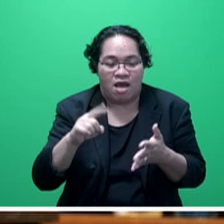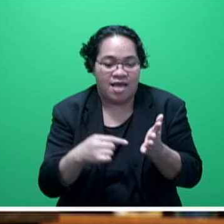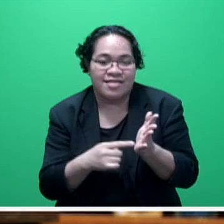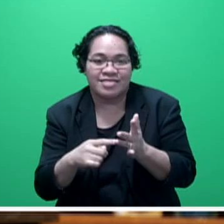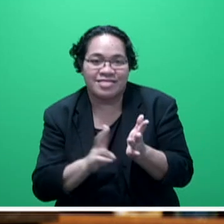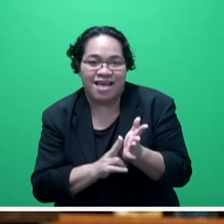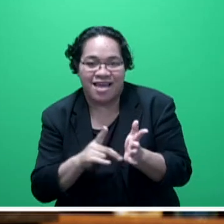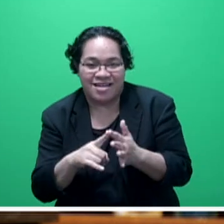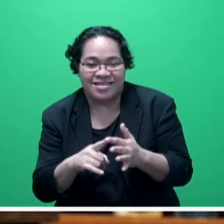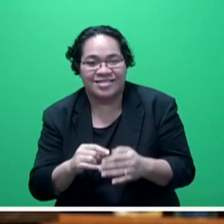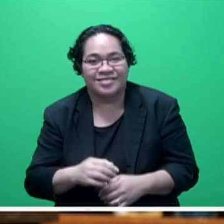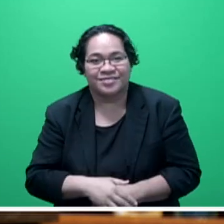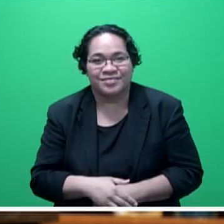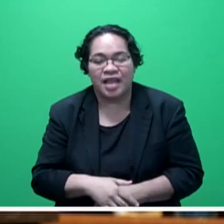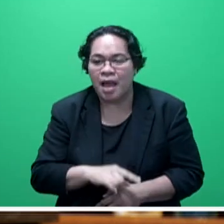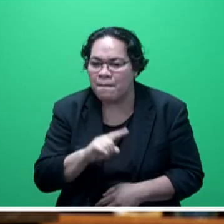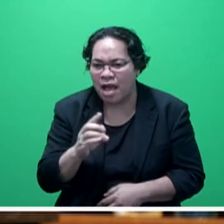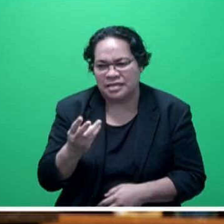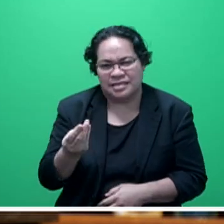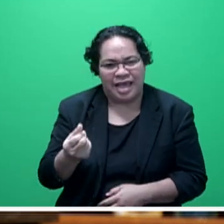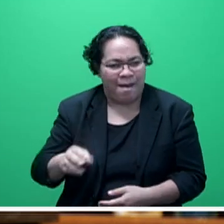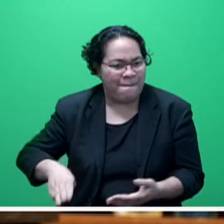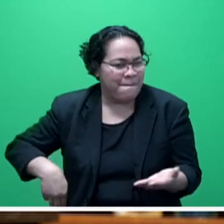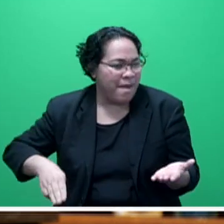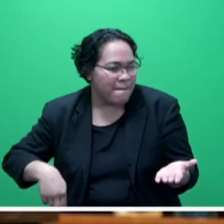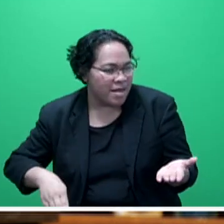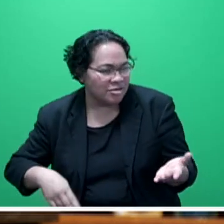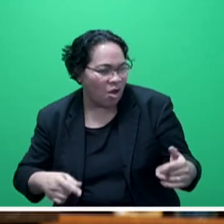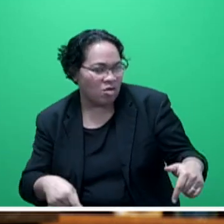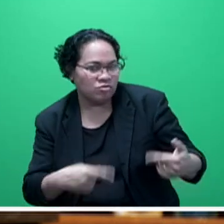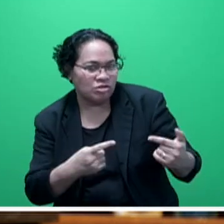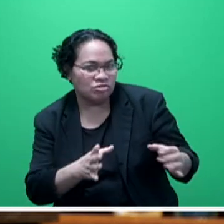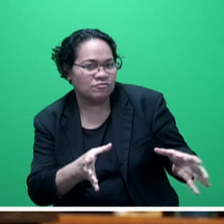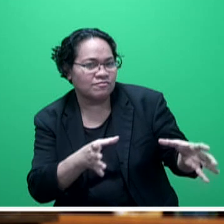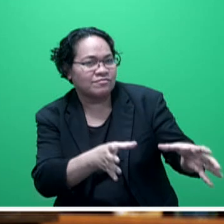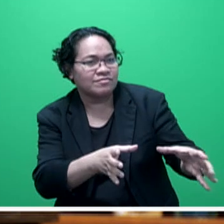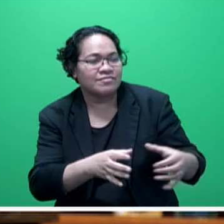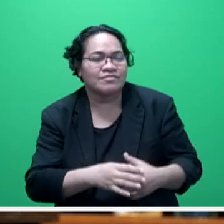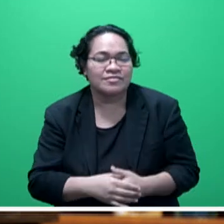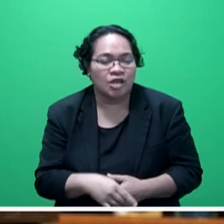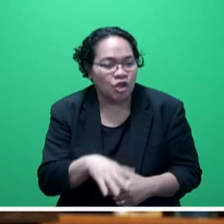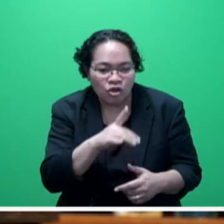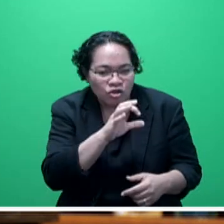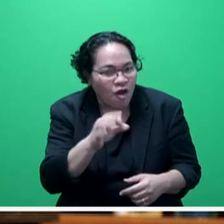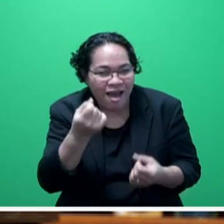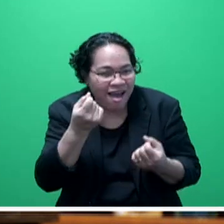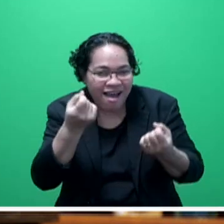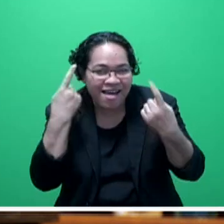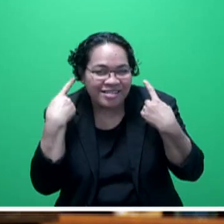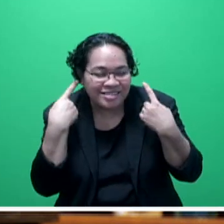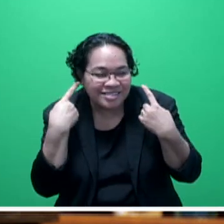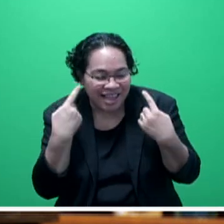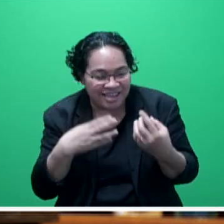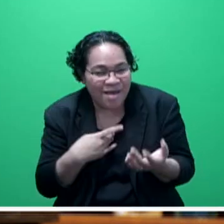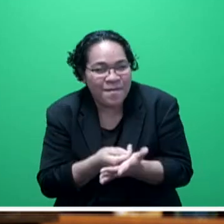crop. However, some members of the opposition or on the other side misunderstood the basics of this